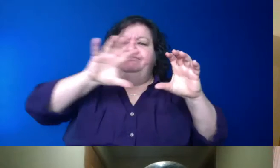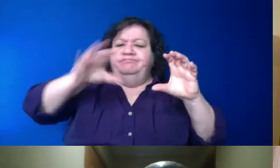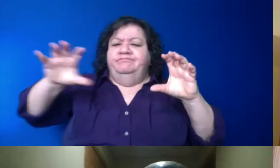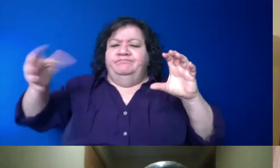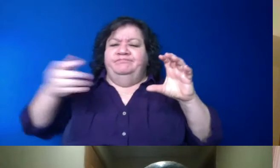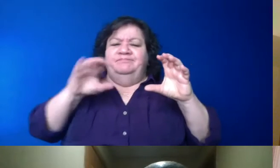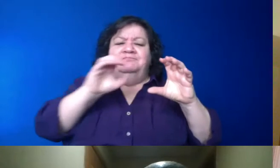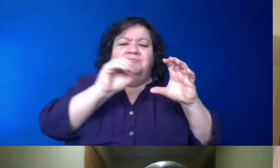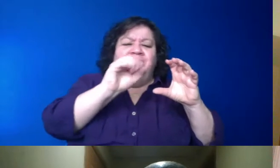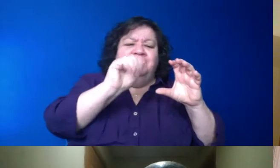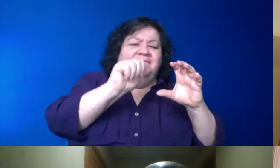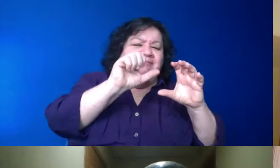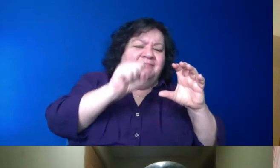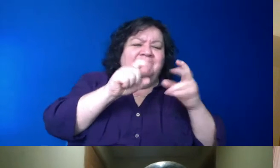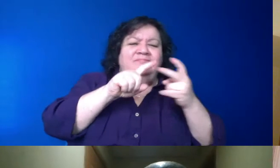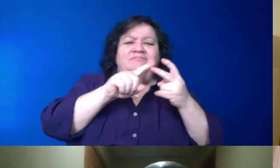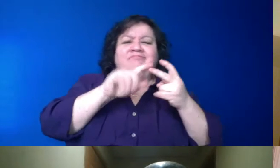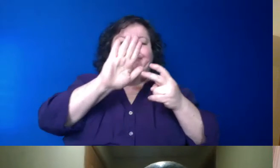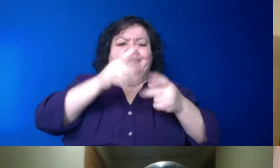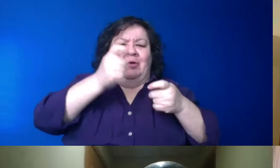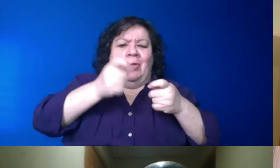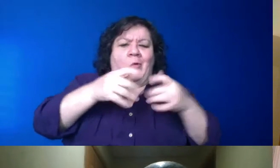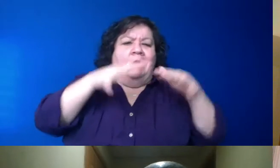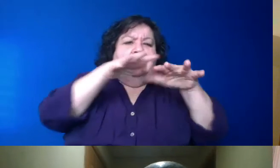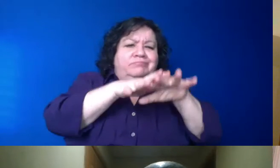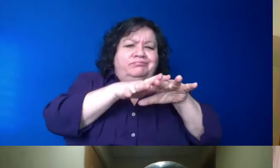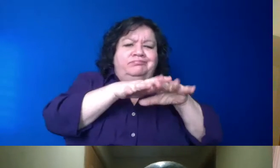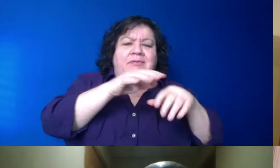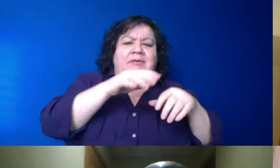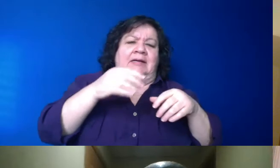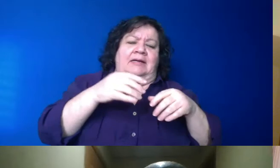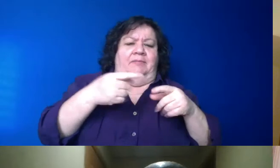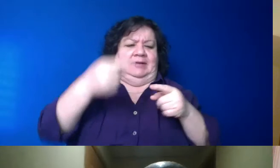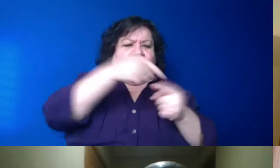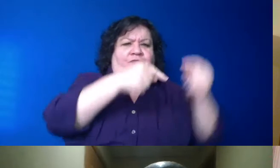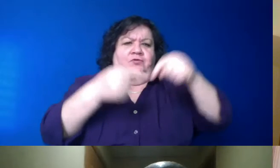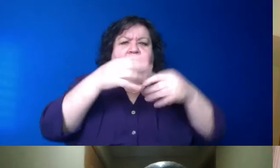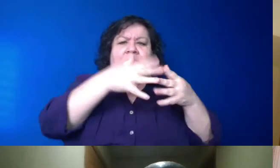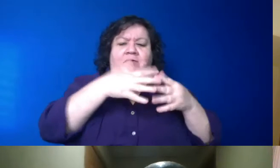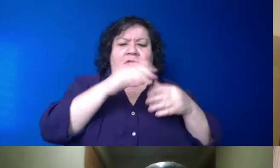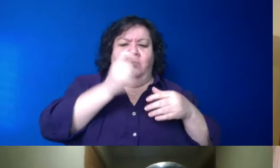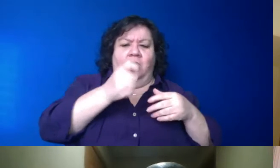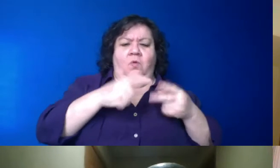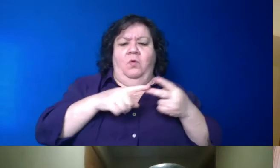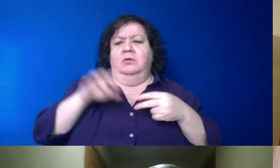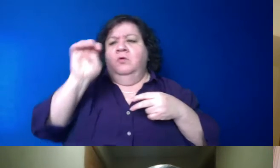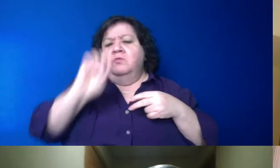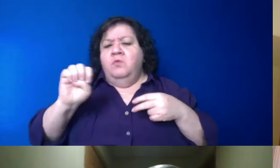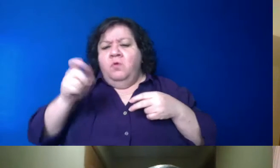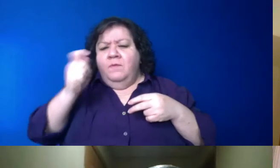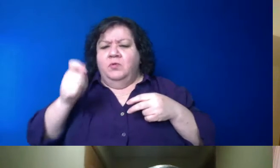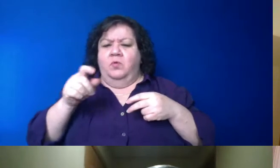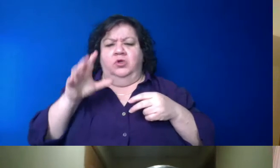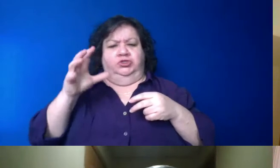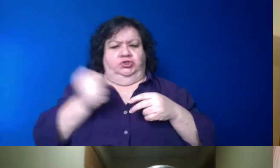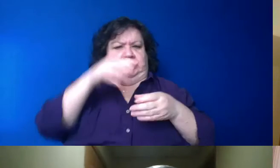the European Court of Human Rights. Let me just say that the ledger is not completely negative with respect to the